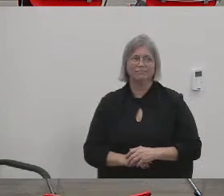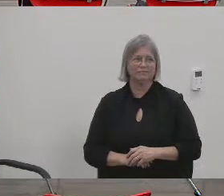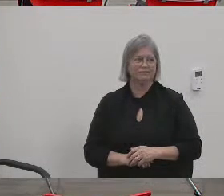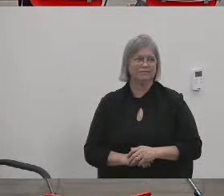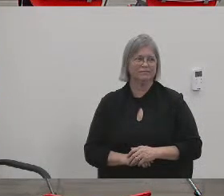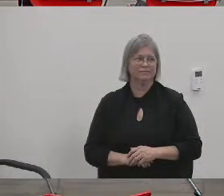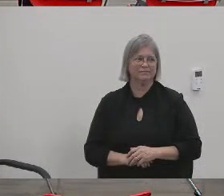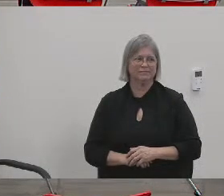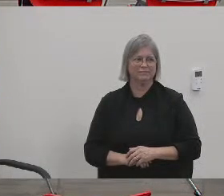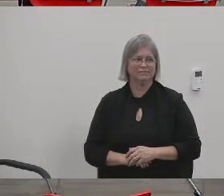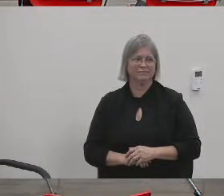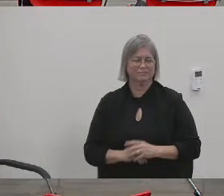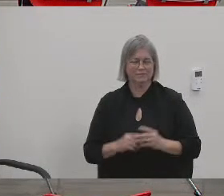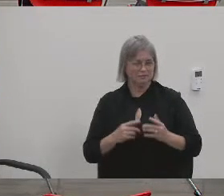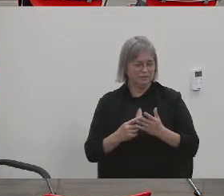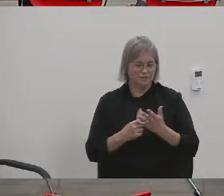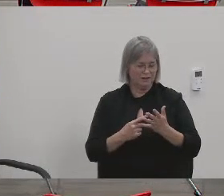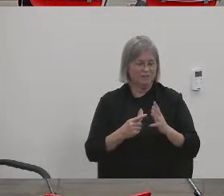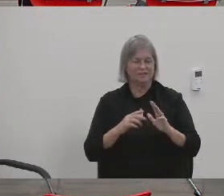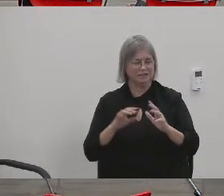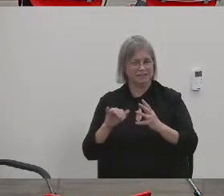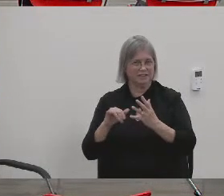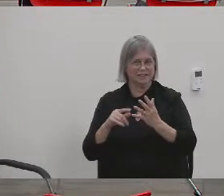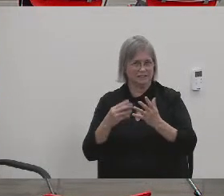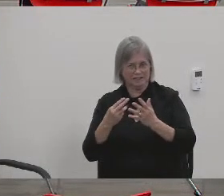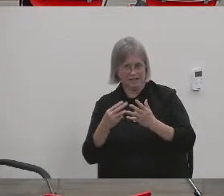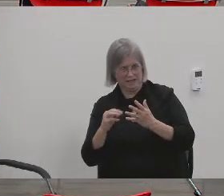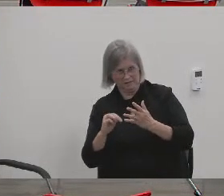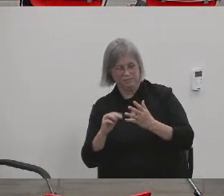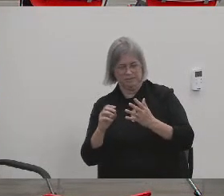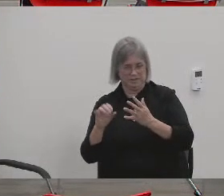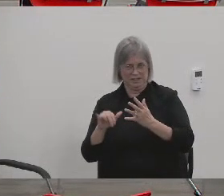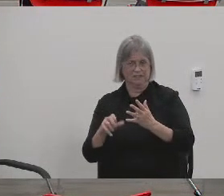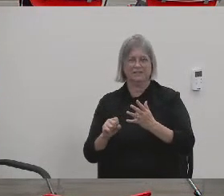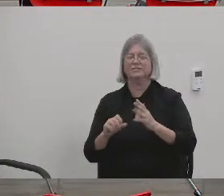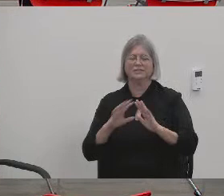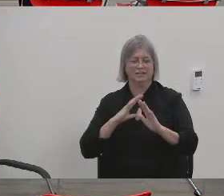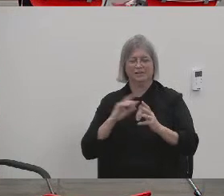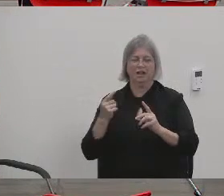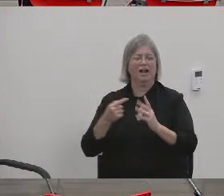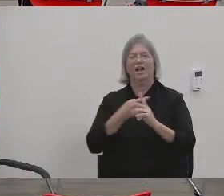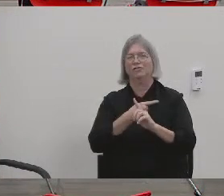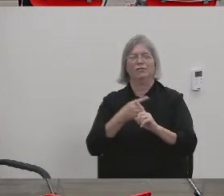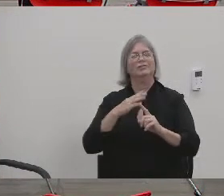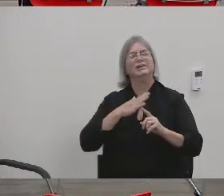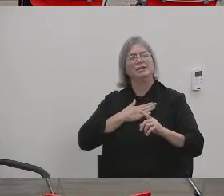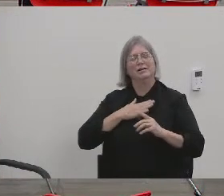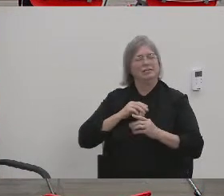yes? Then he said your name, Oh, but okay, yes. gotcha, yes. okay. I threw it off, my apologies.